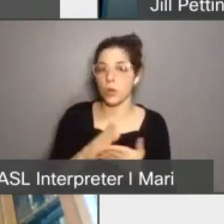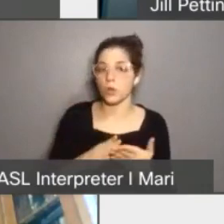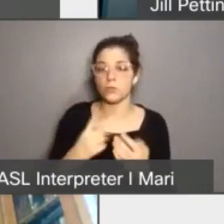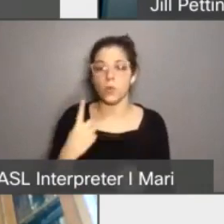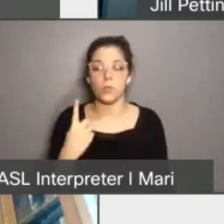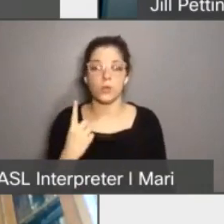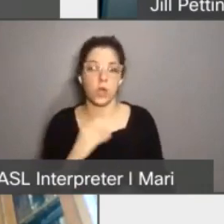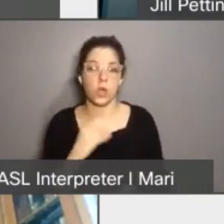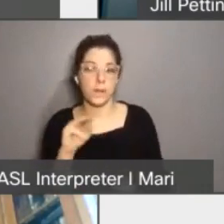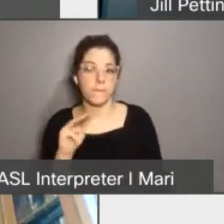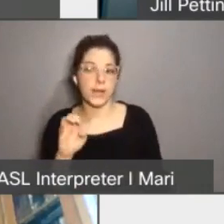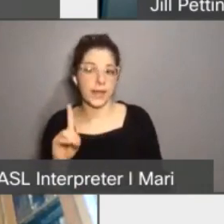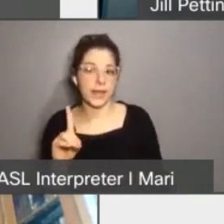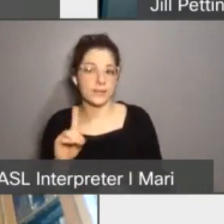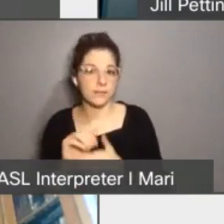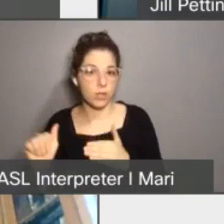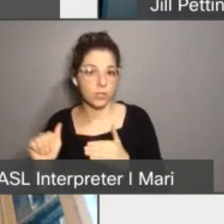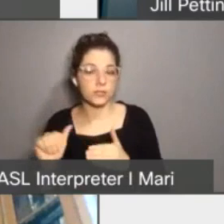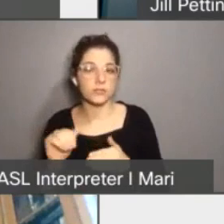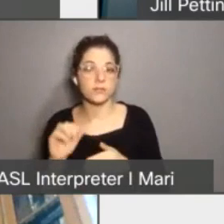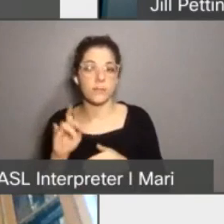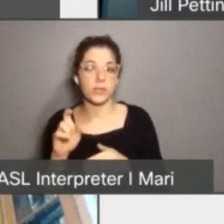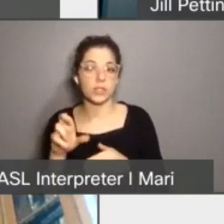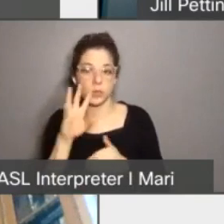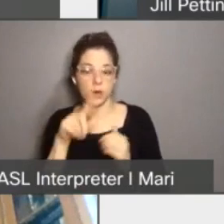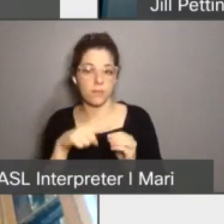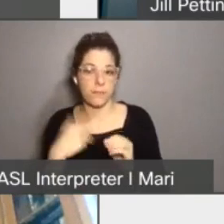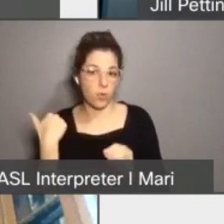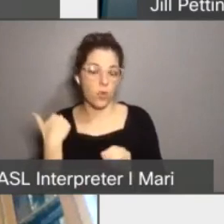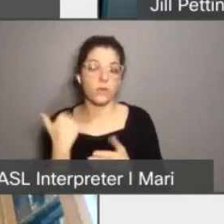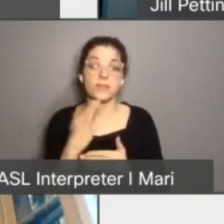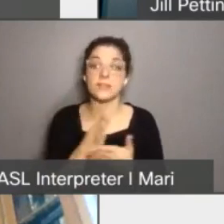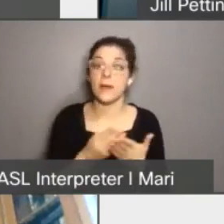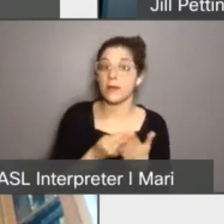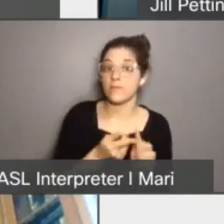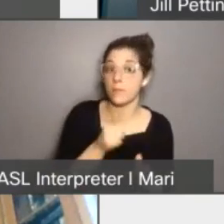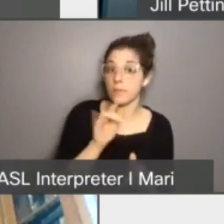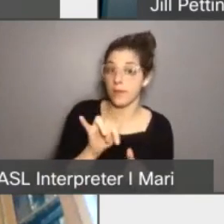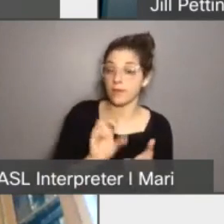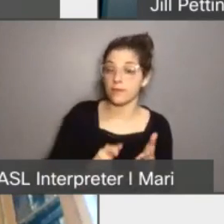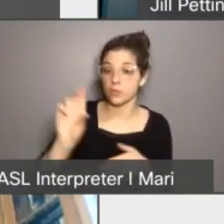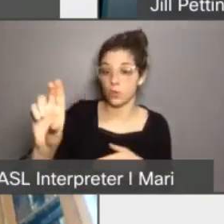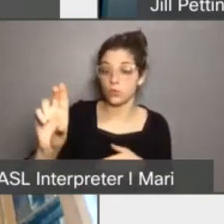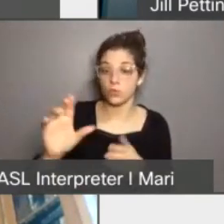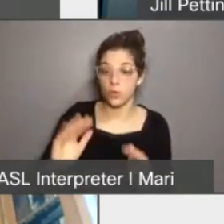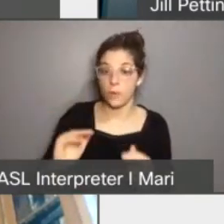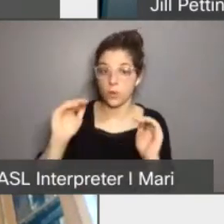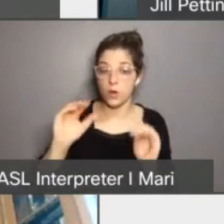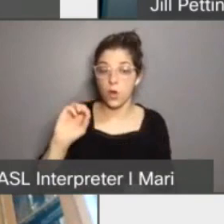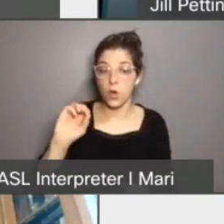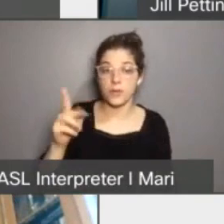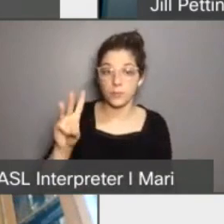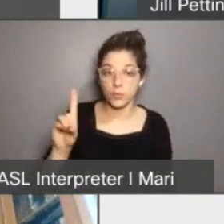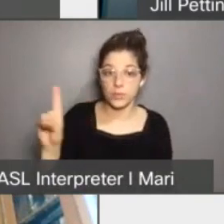was our Medicaid dollars that the commissioner had spoke of earlier. There is some money from that is going to upgrade the